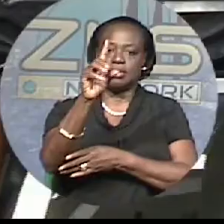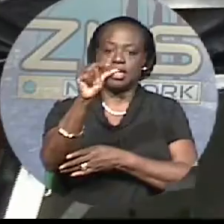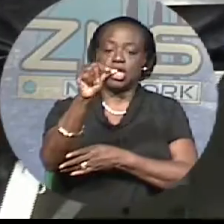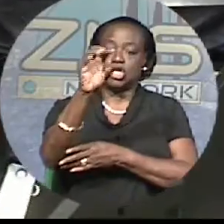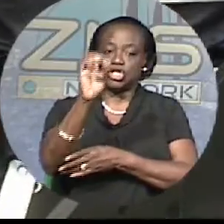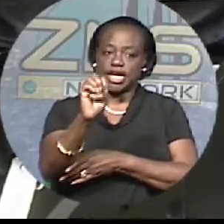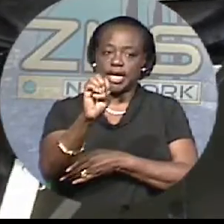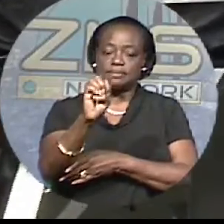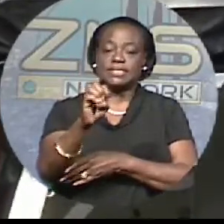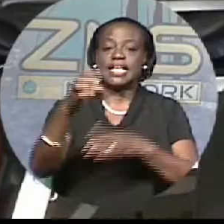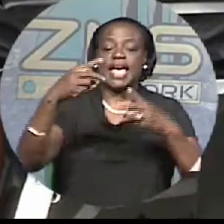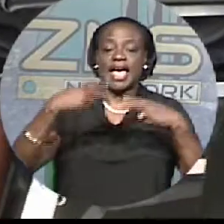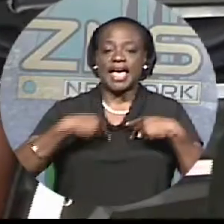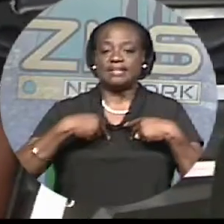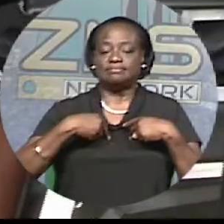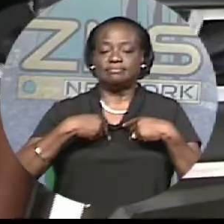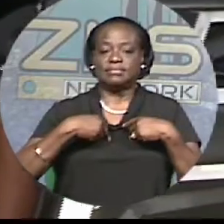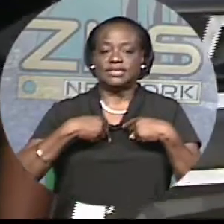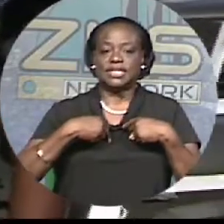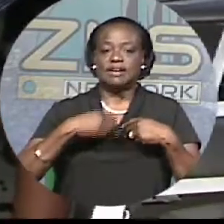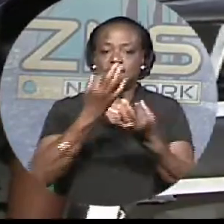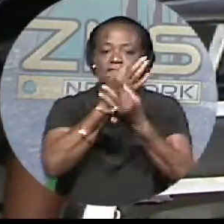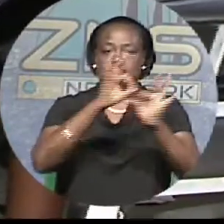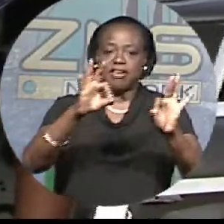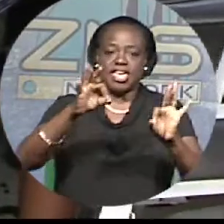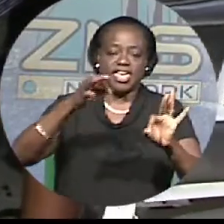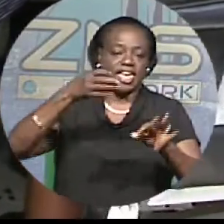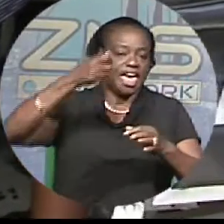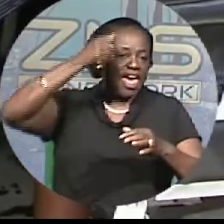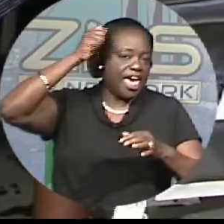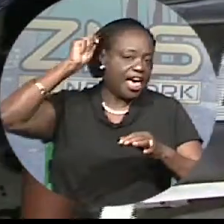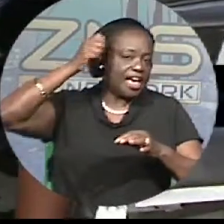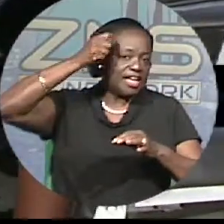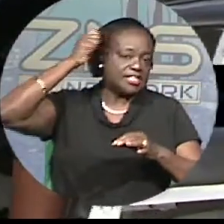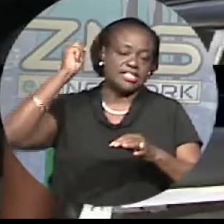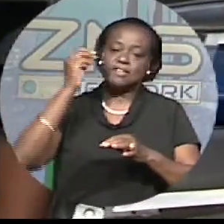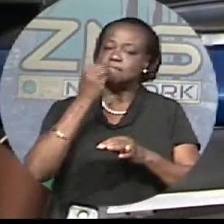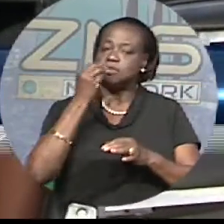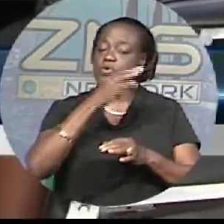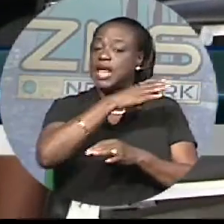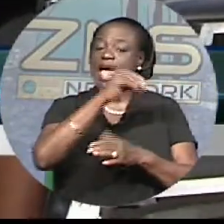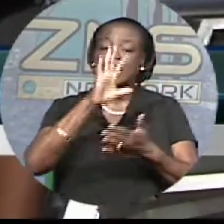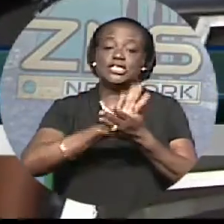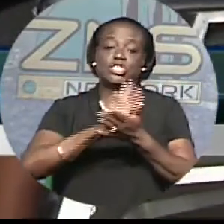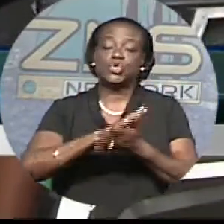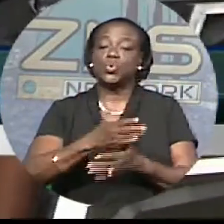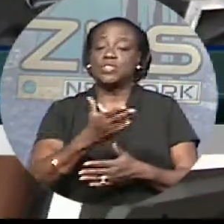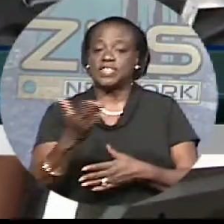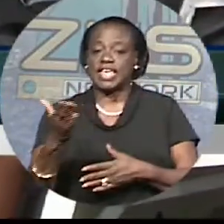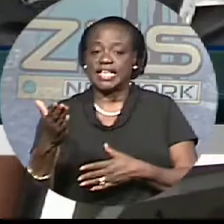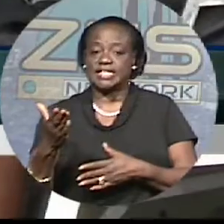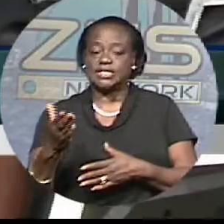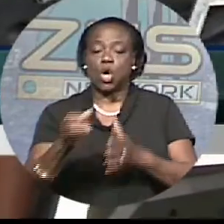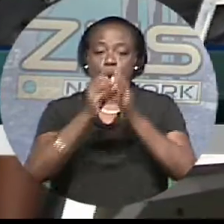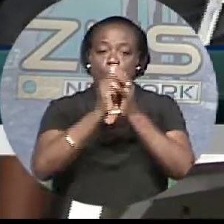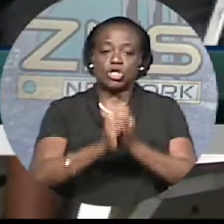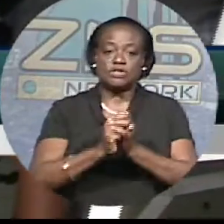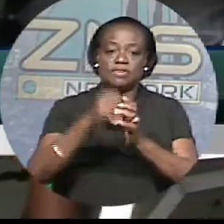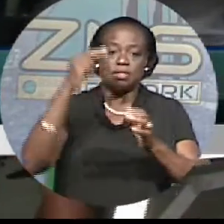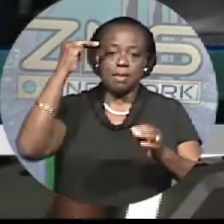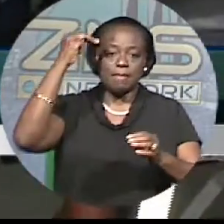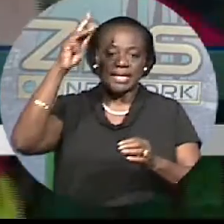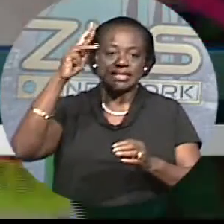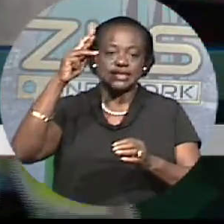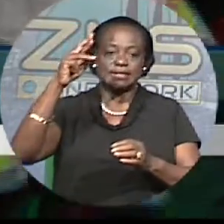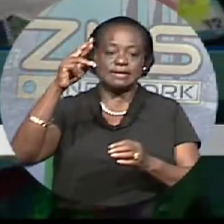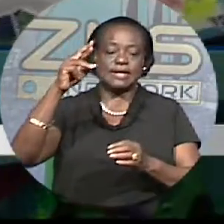of Camp Road yesterday that featured free haircuts, food, and most importantly, school supplies. We spoke with Worshipful